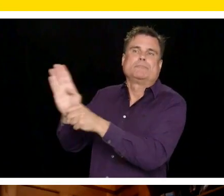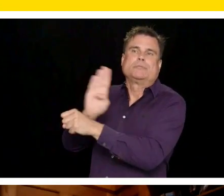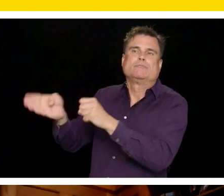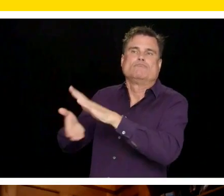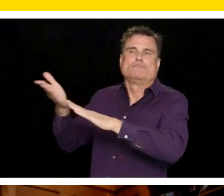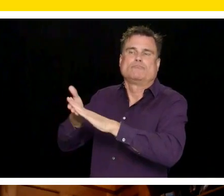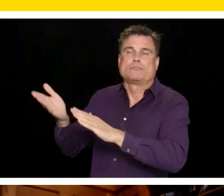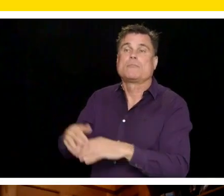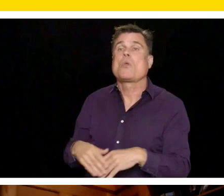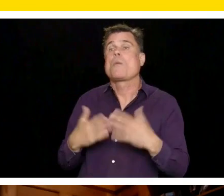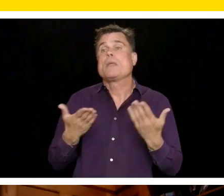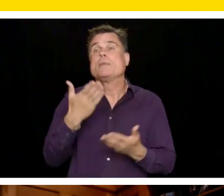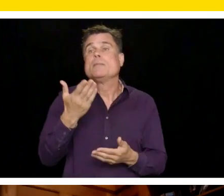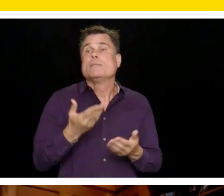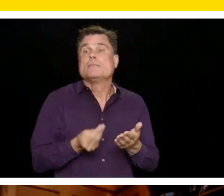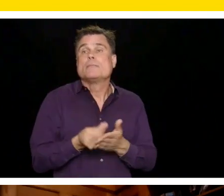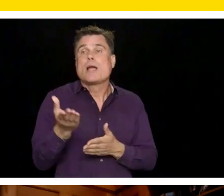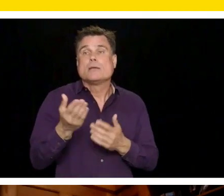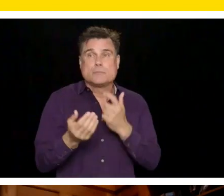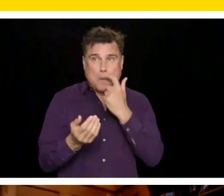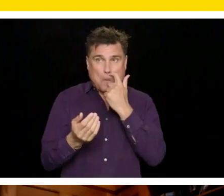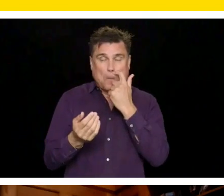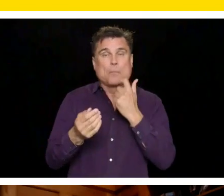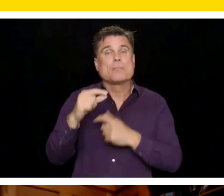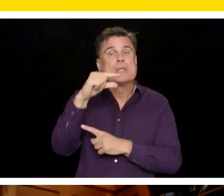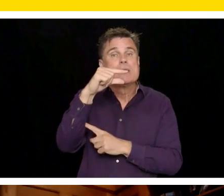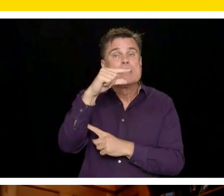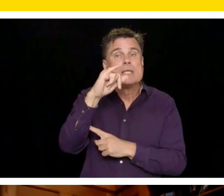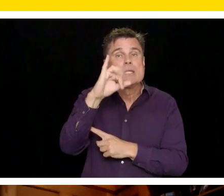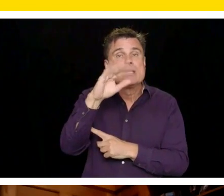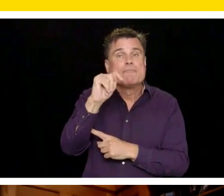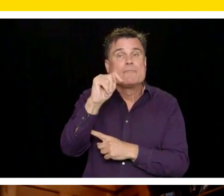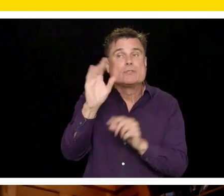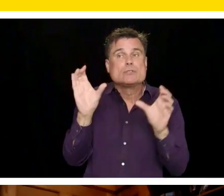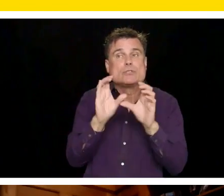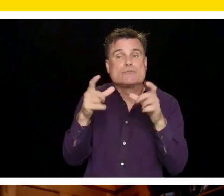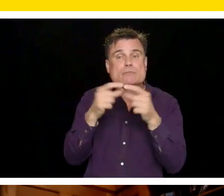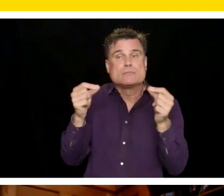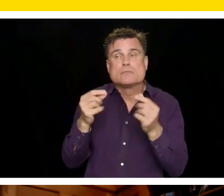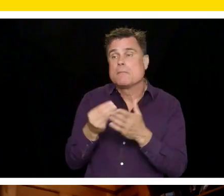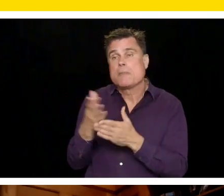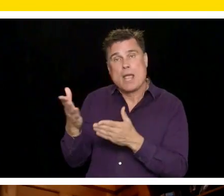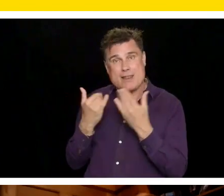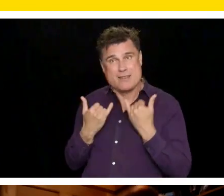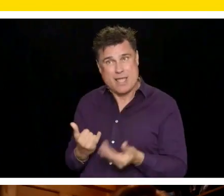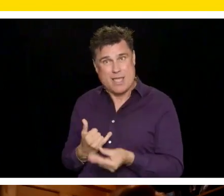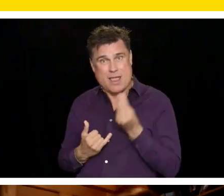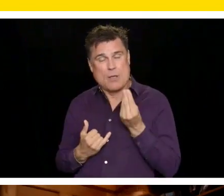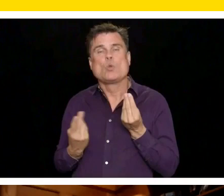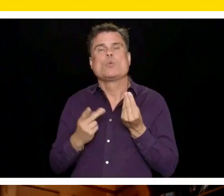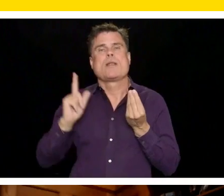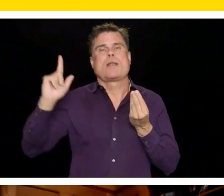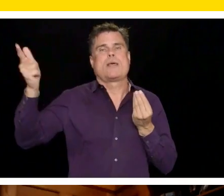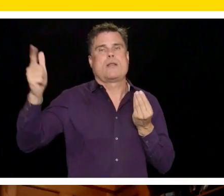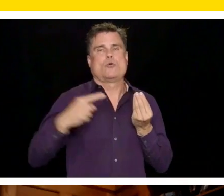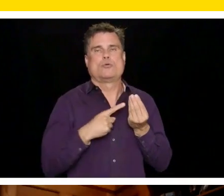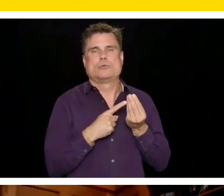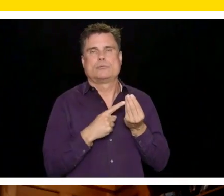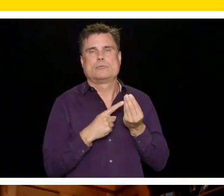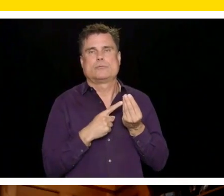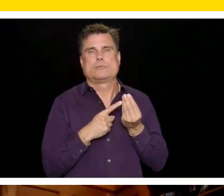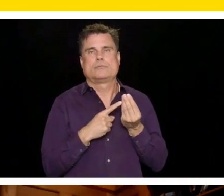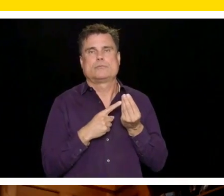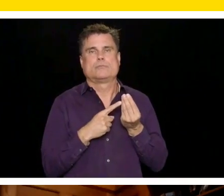marketplace, the Small Business BC Marketplace. We have about 1,000 businesses now currently on that site that